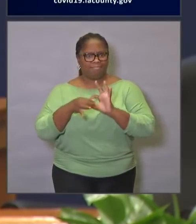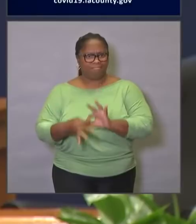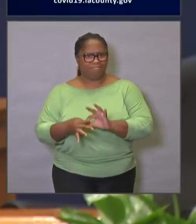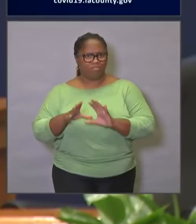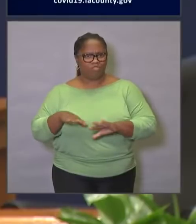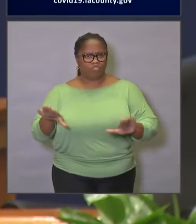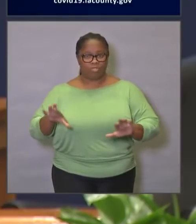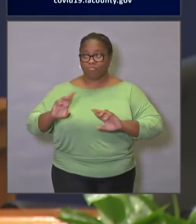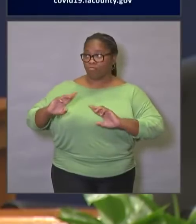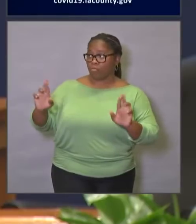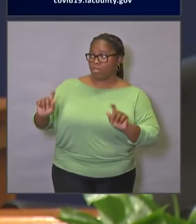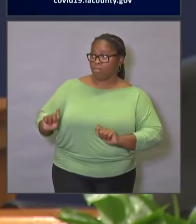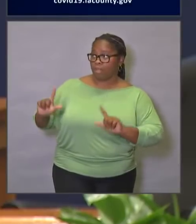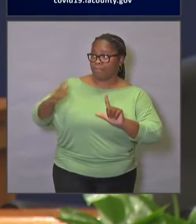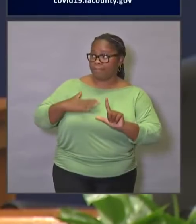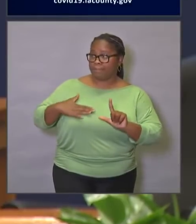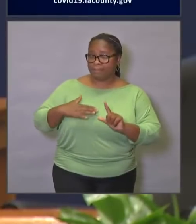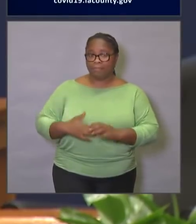first slide.